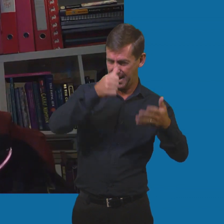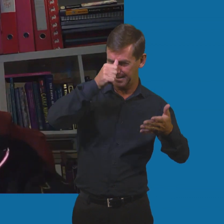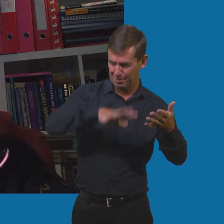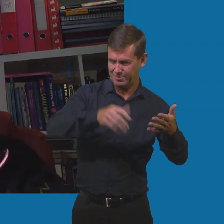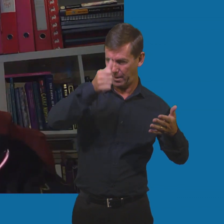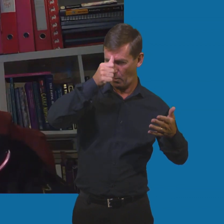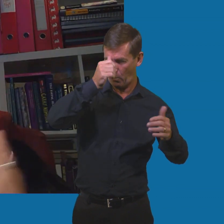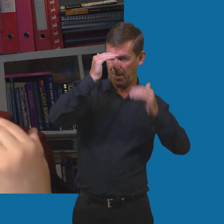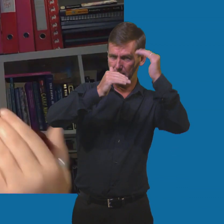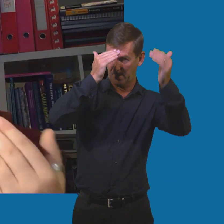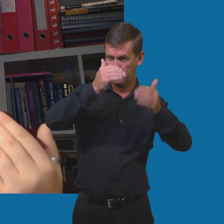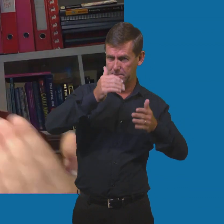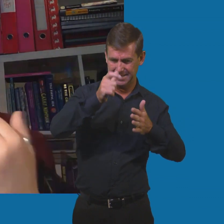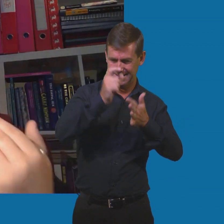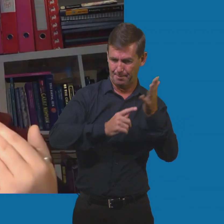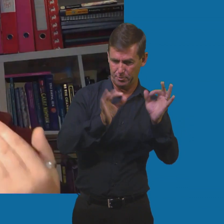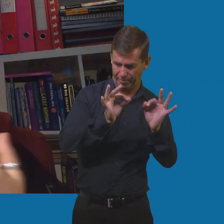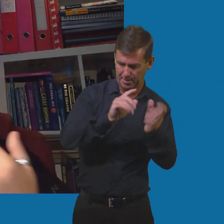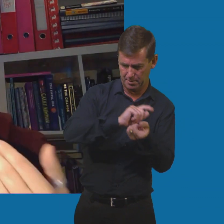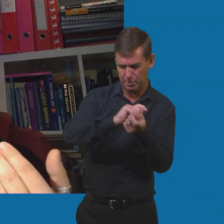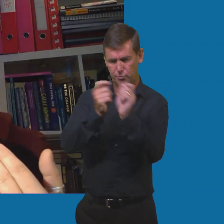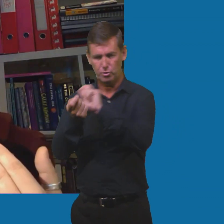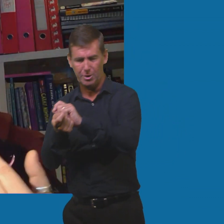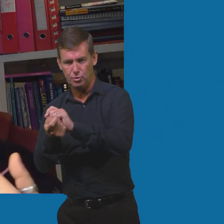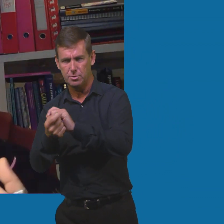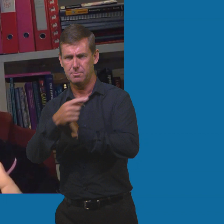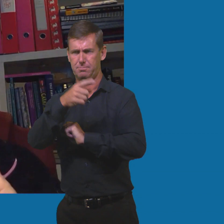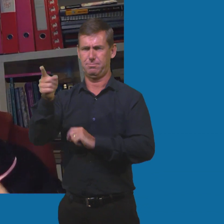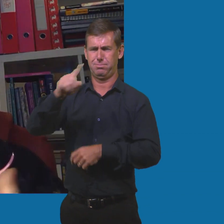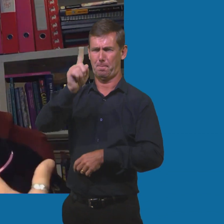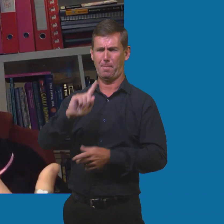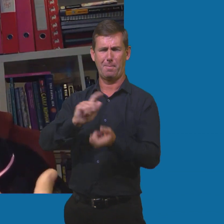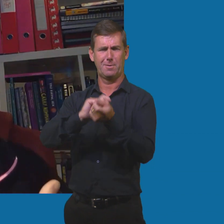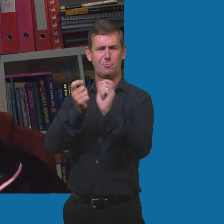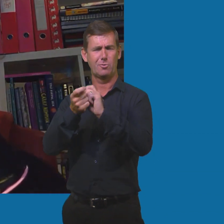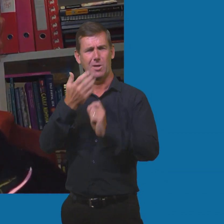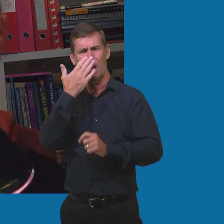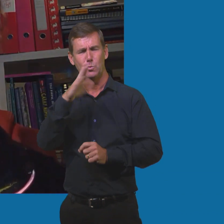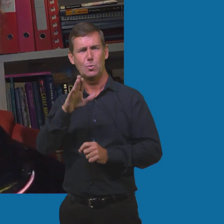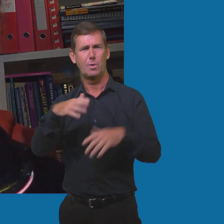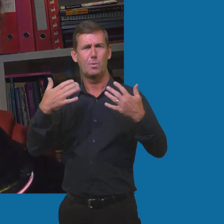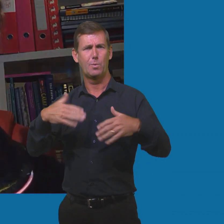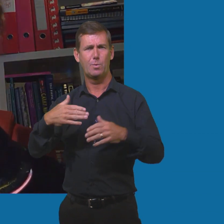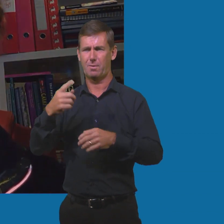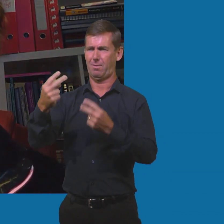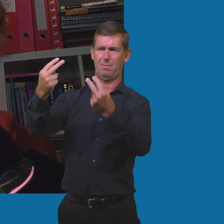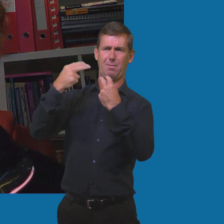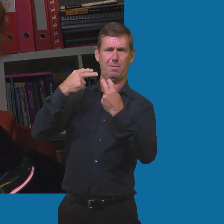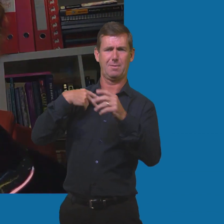visibly disabled. You do really pick up on the differences in the way people approach you. And I do get that infantilization a lot,